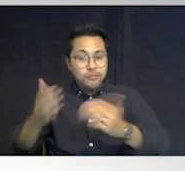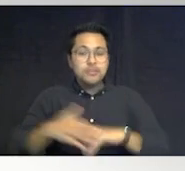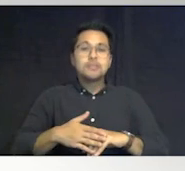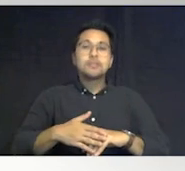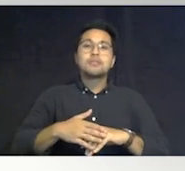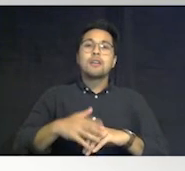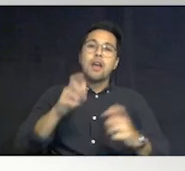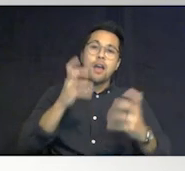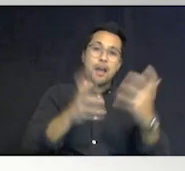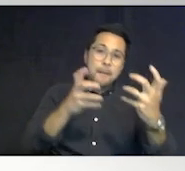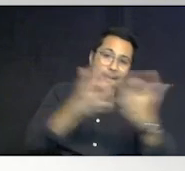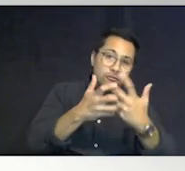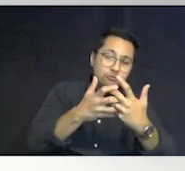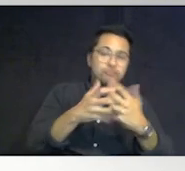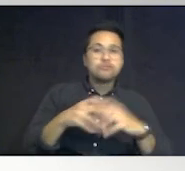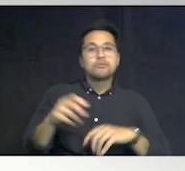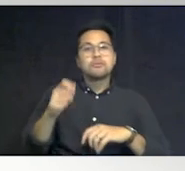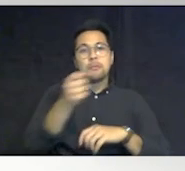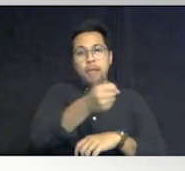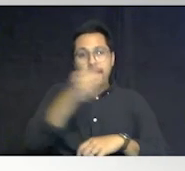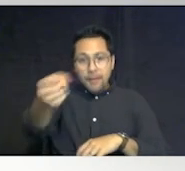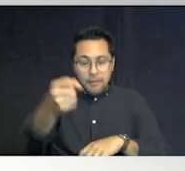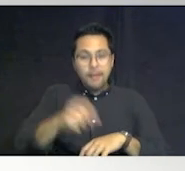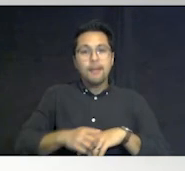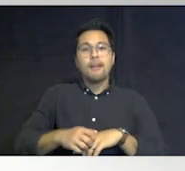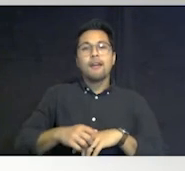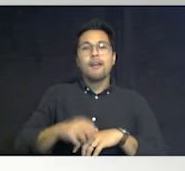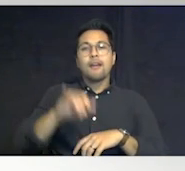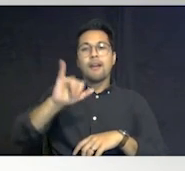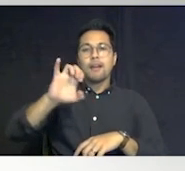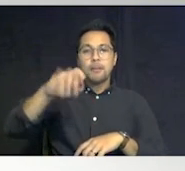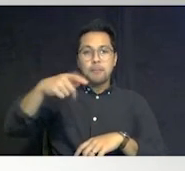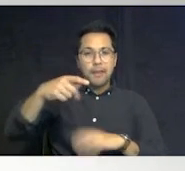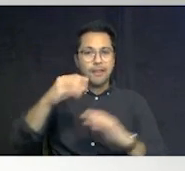and revising IEP goals, and evaluations.